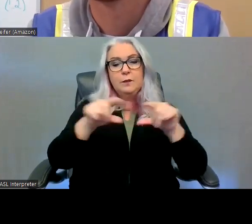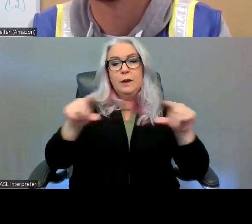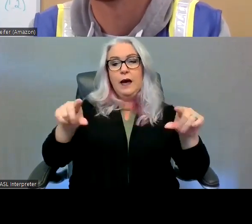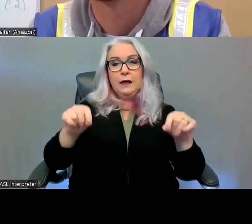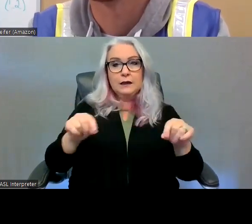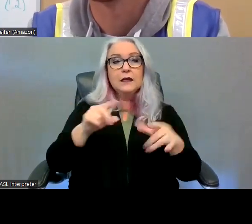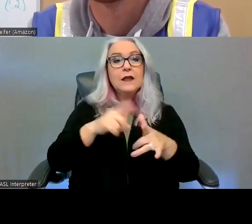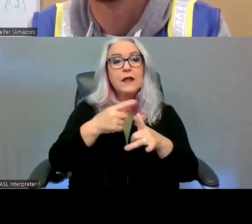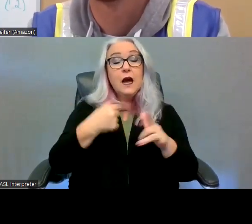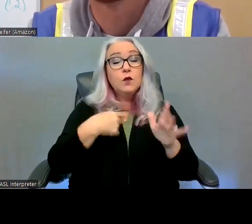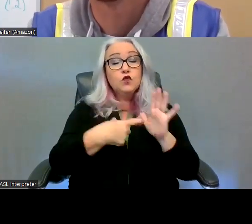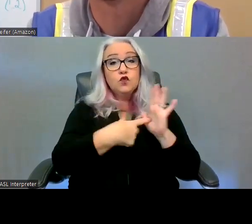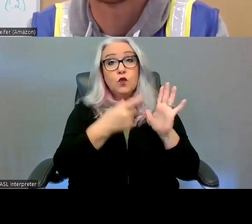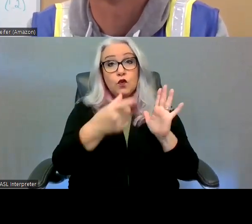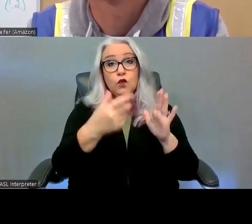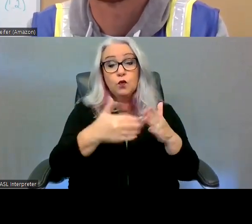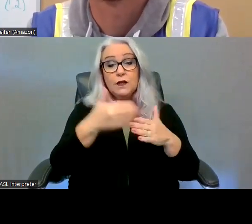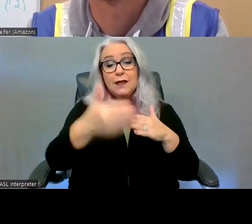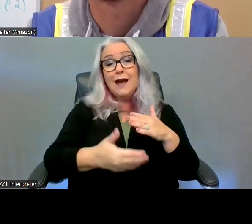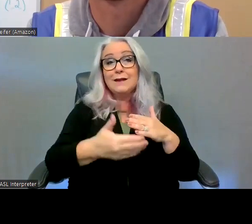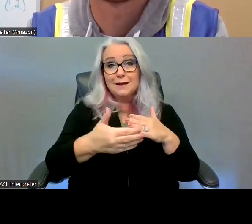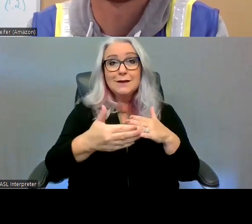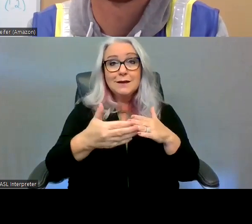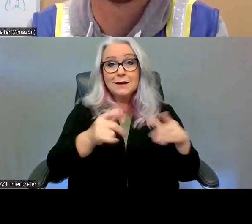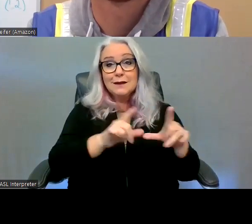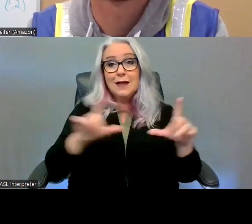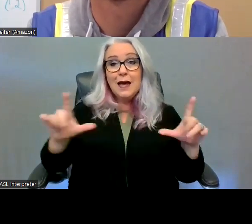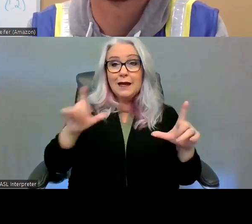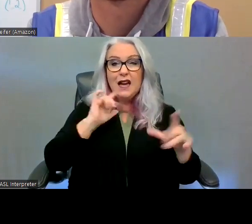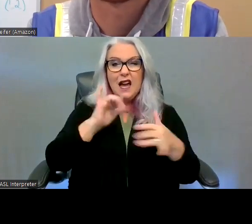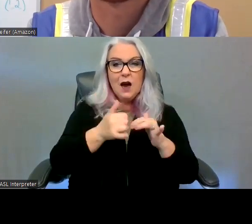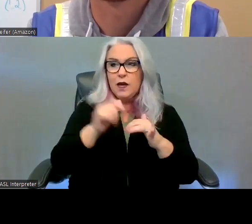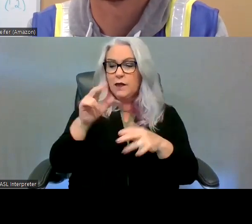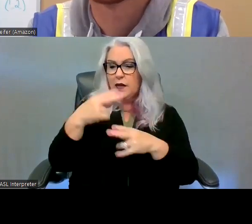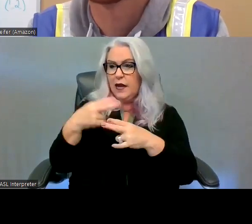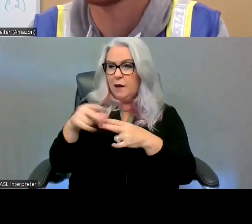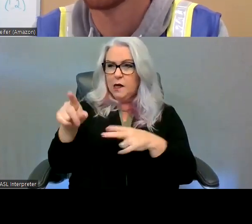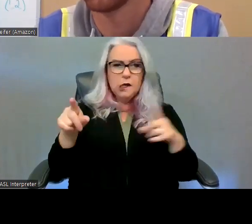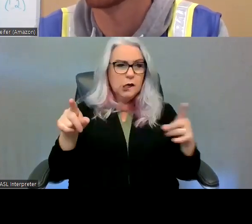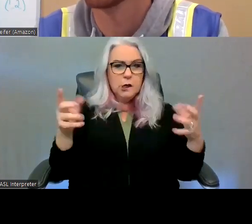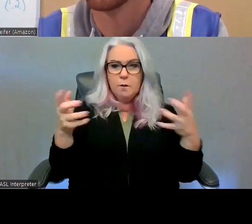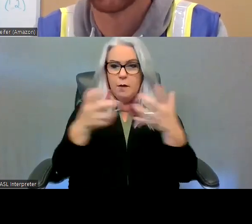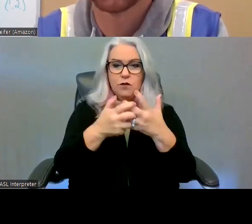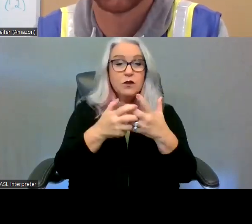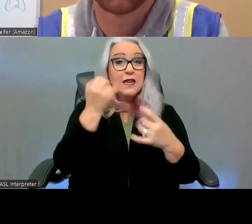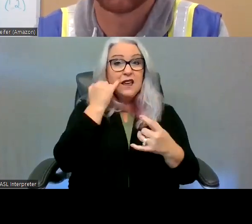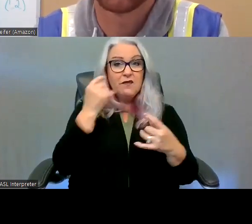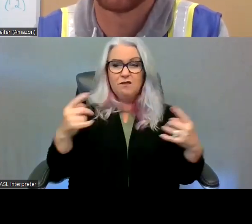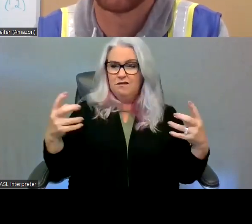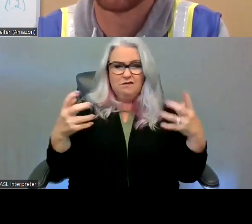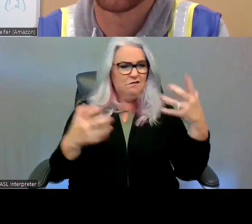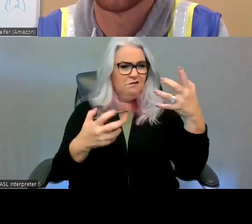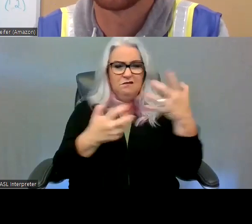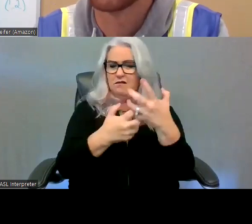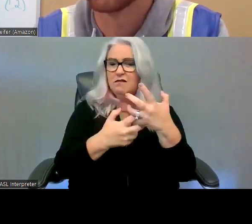next slide, but the name matches on the next slide, because if there's any discrepancies, it won't let you move forward,